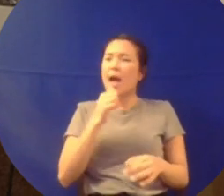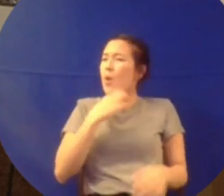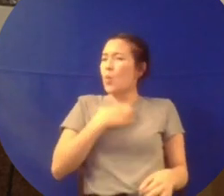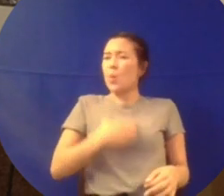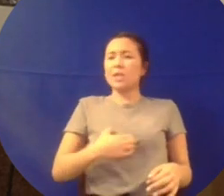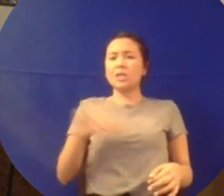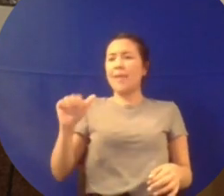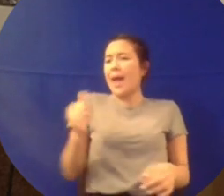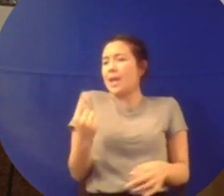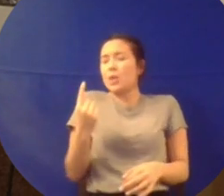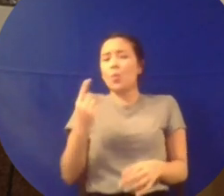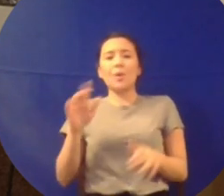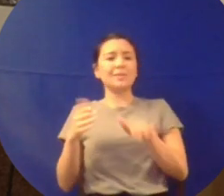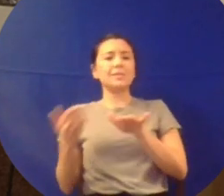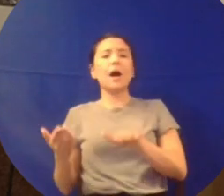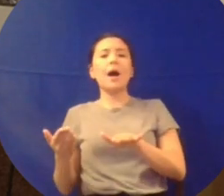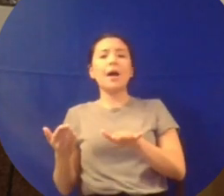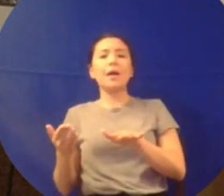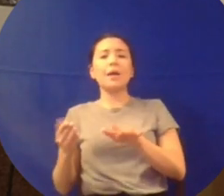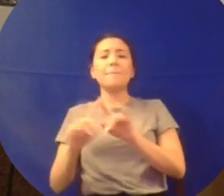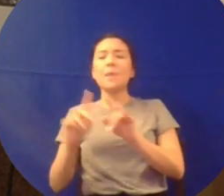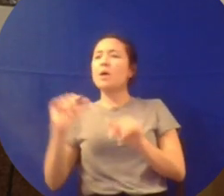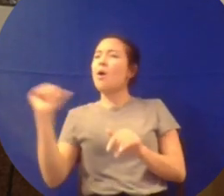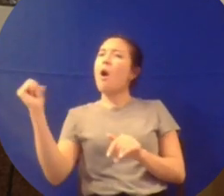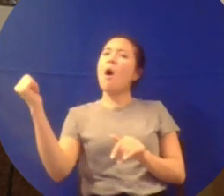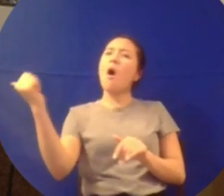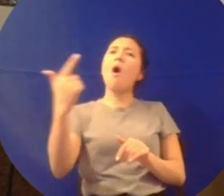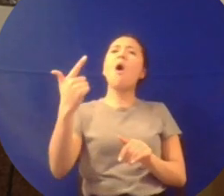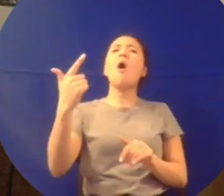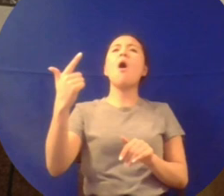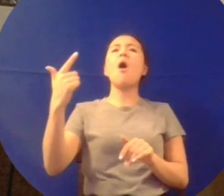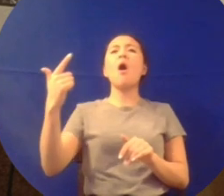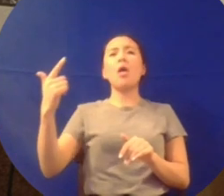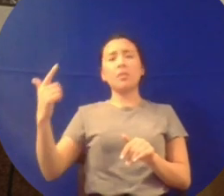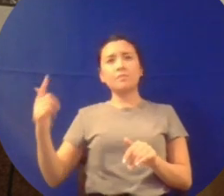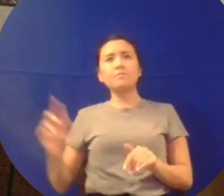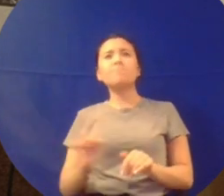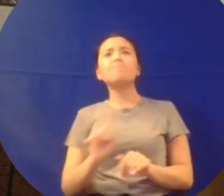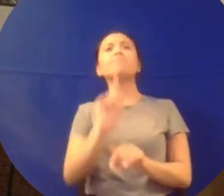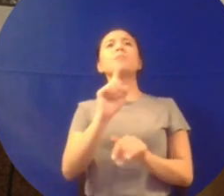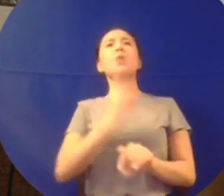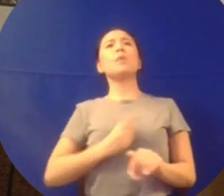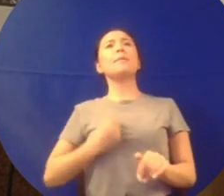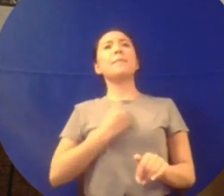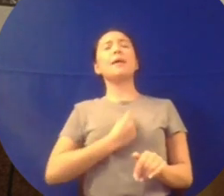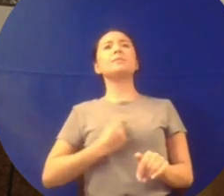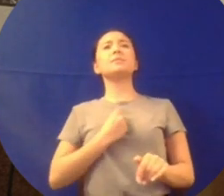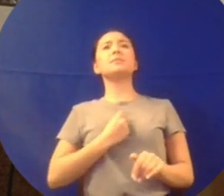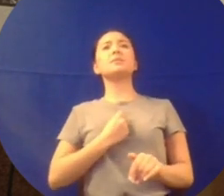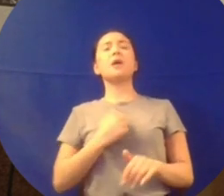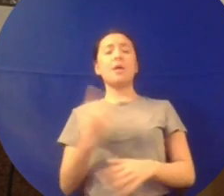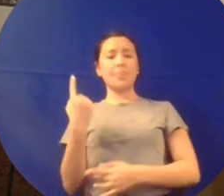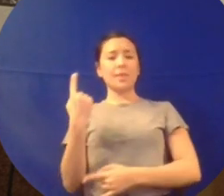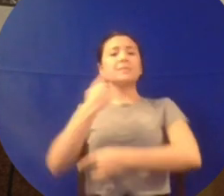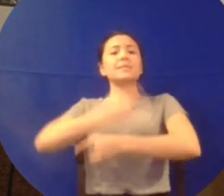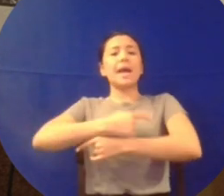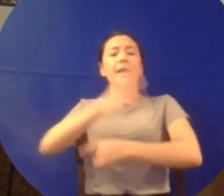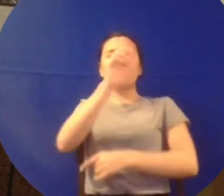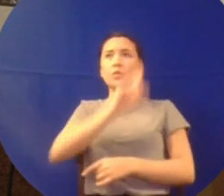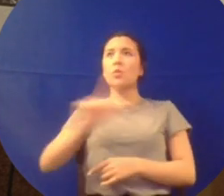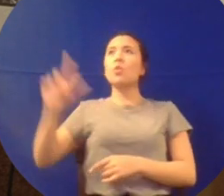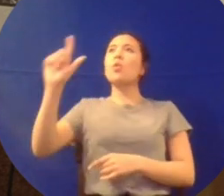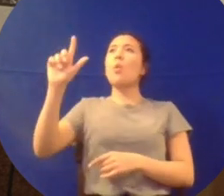perish, but that all should come to repentance. But the day of the Lord will come like a